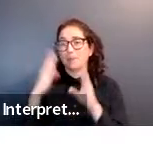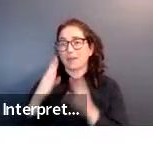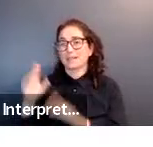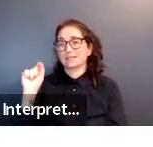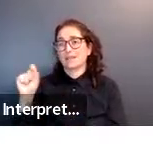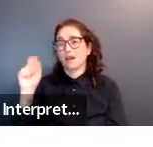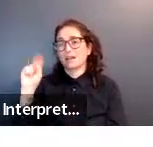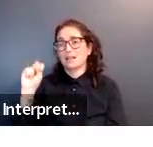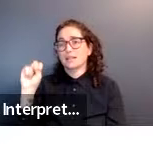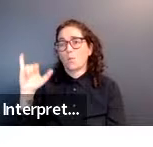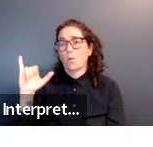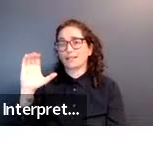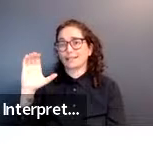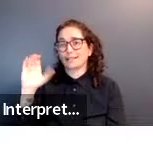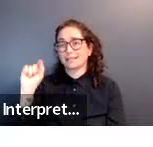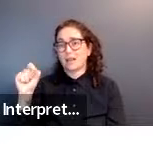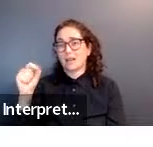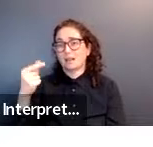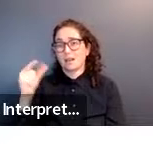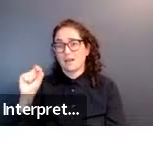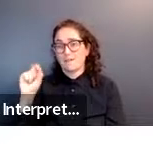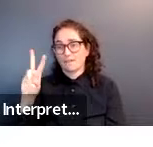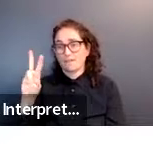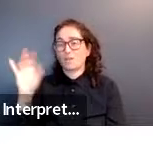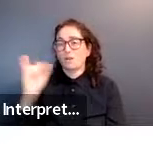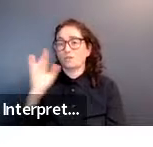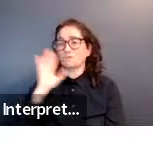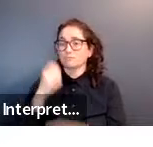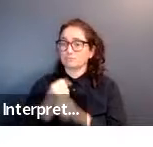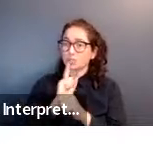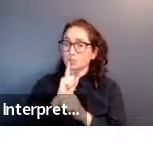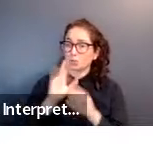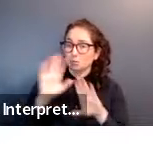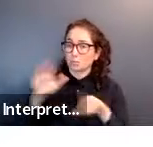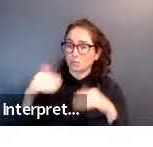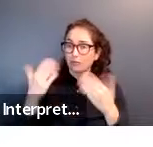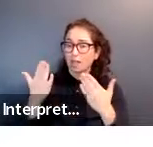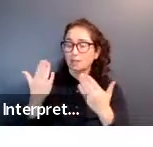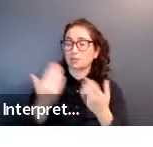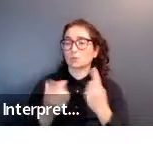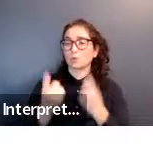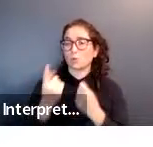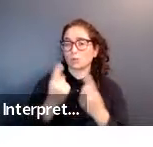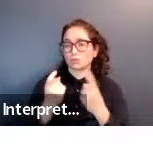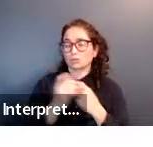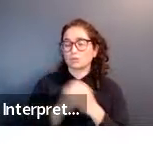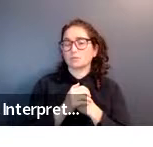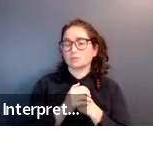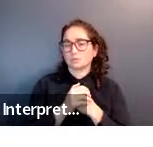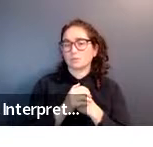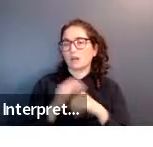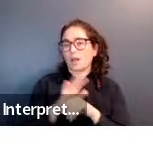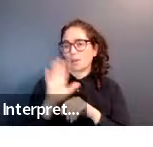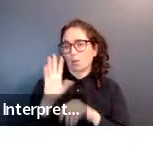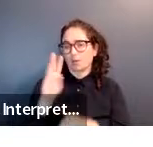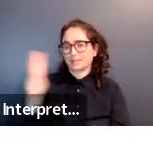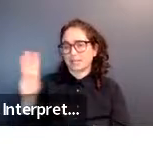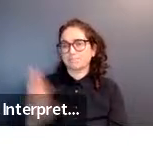planning.nyc.gov. And we'll also make sure to provide the questions on our website.